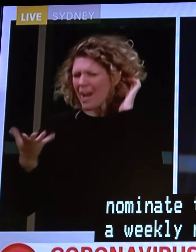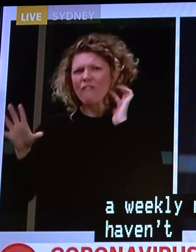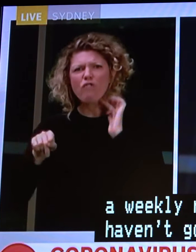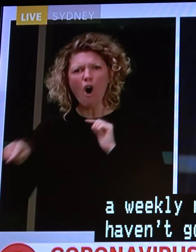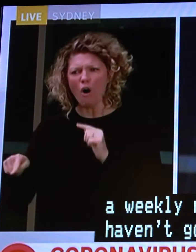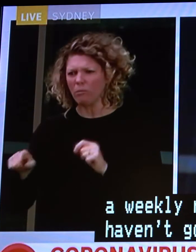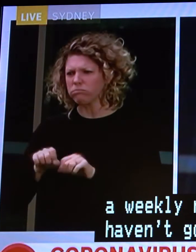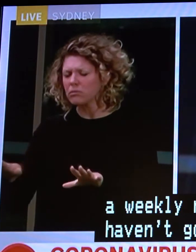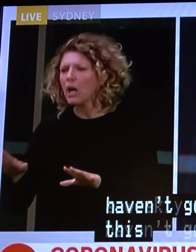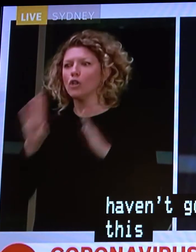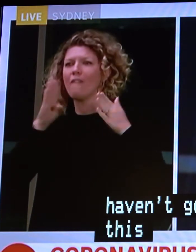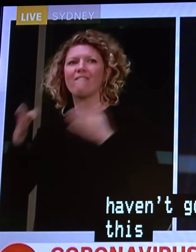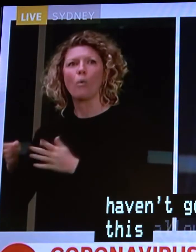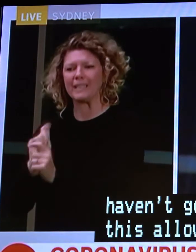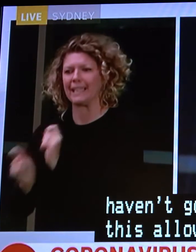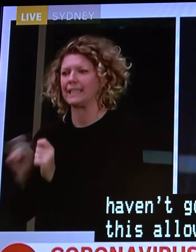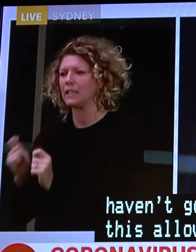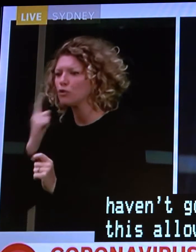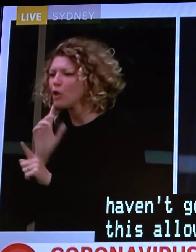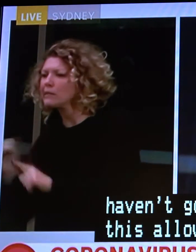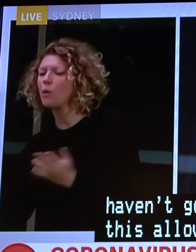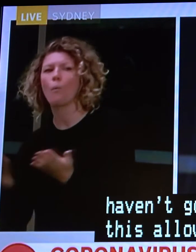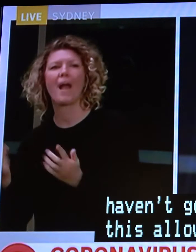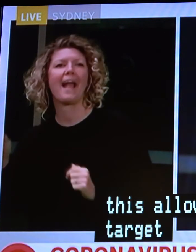focus on those target areas. In addition, I'd